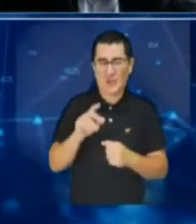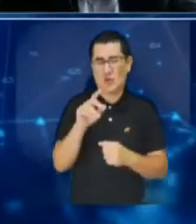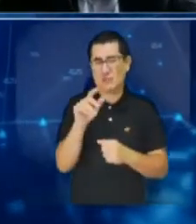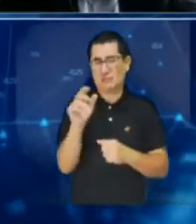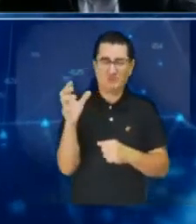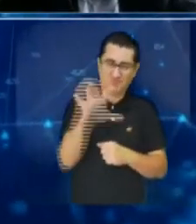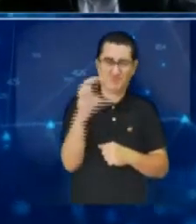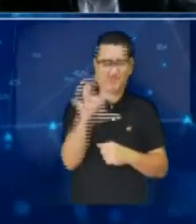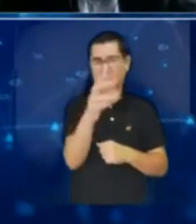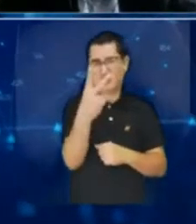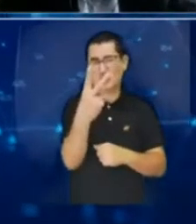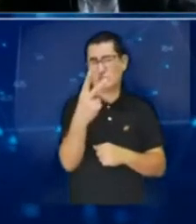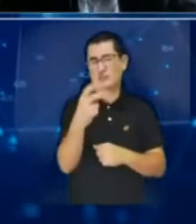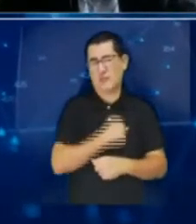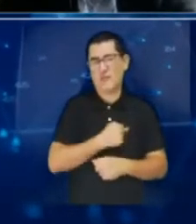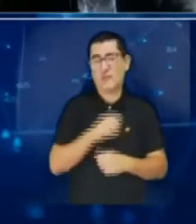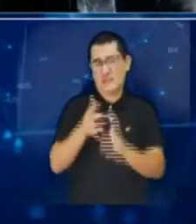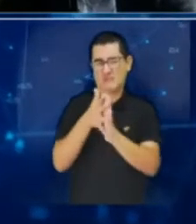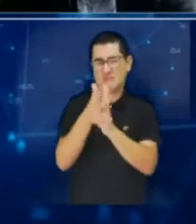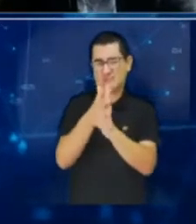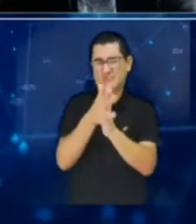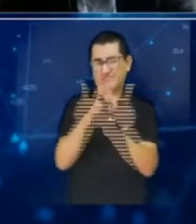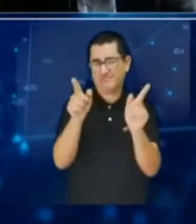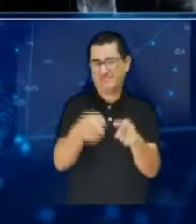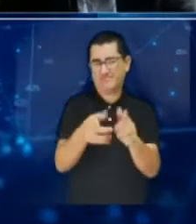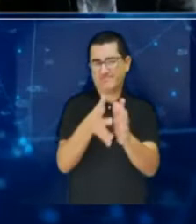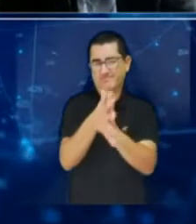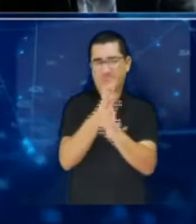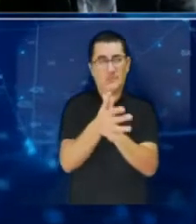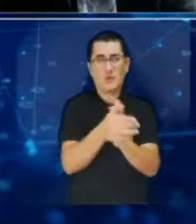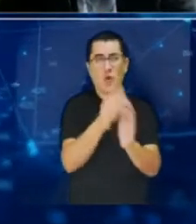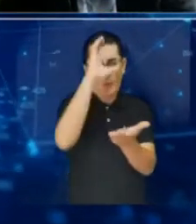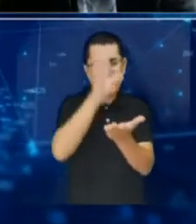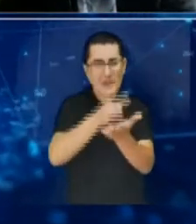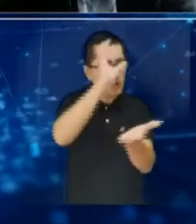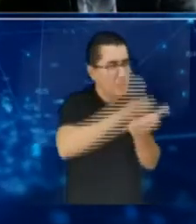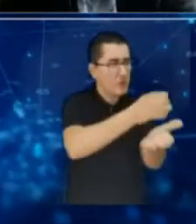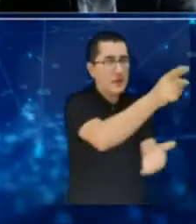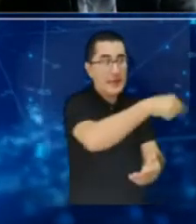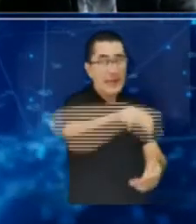Next two, just to comment about